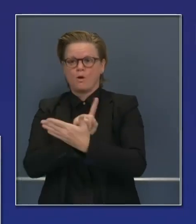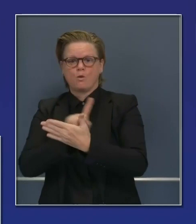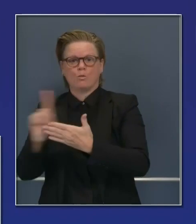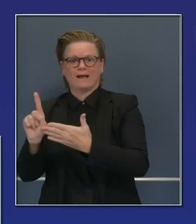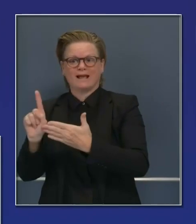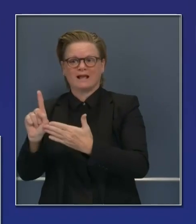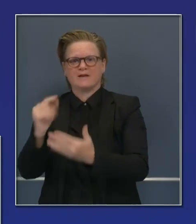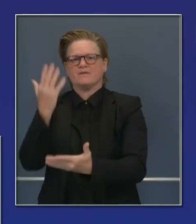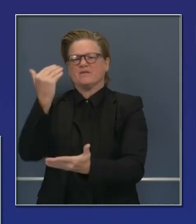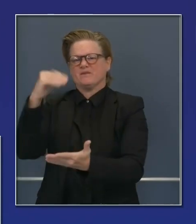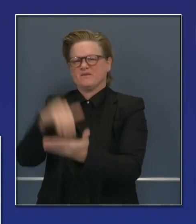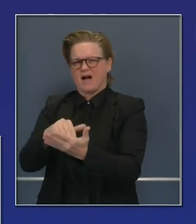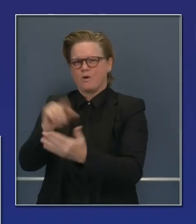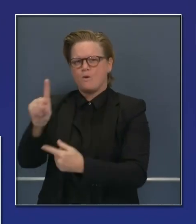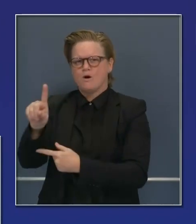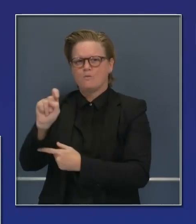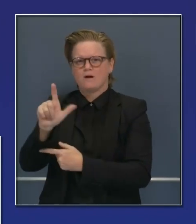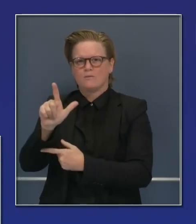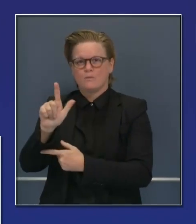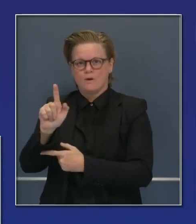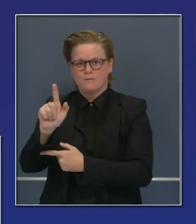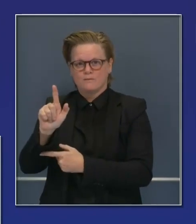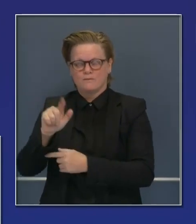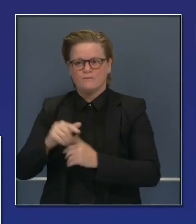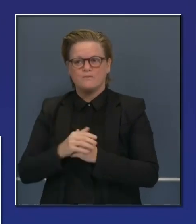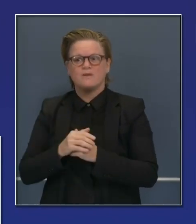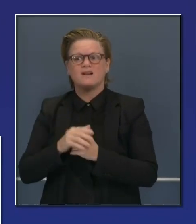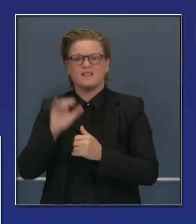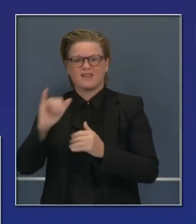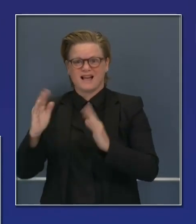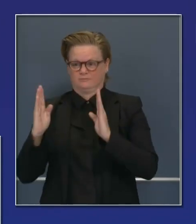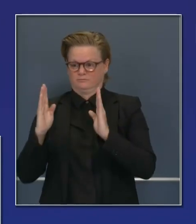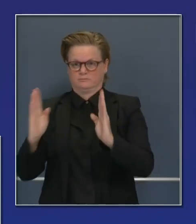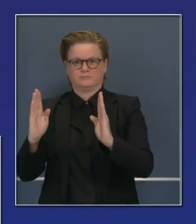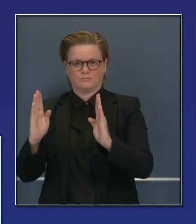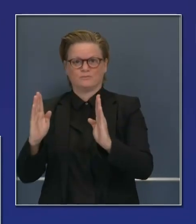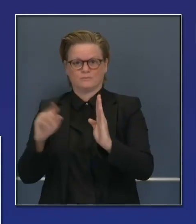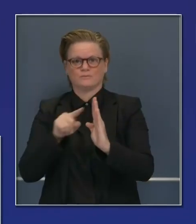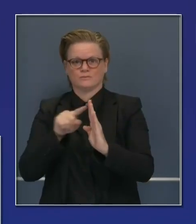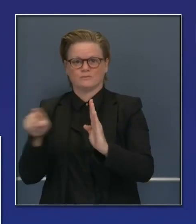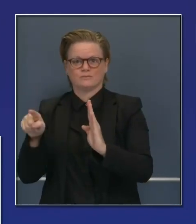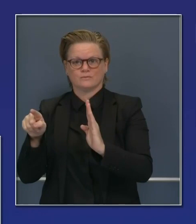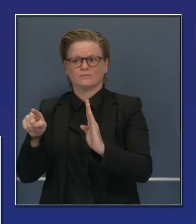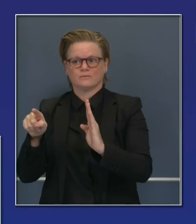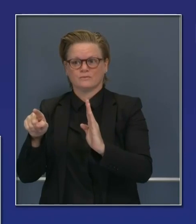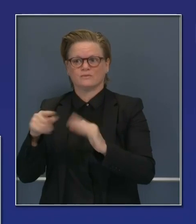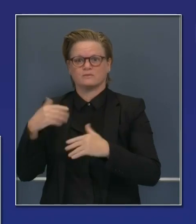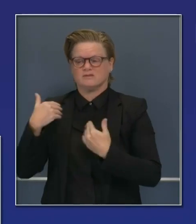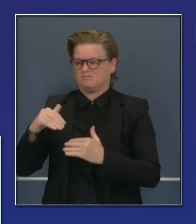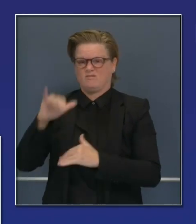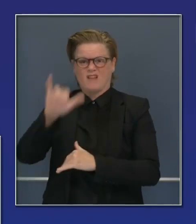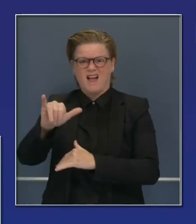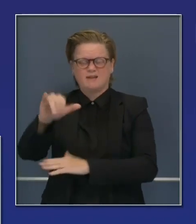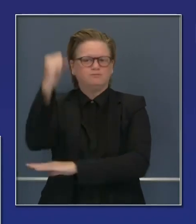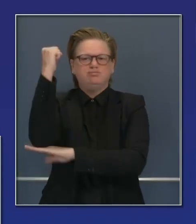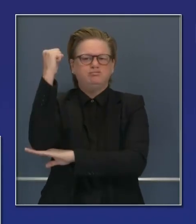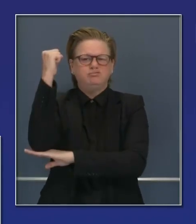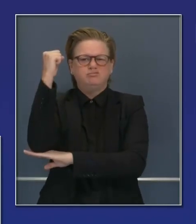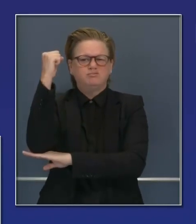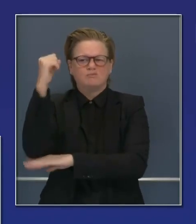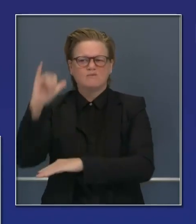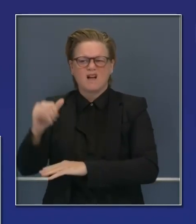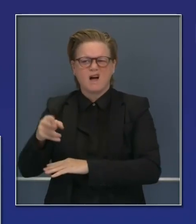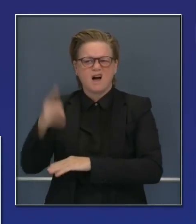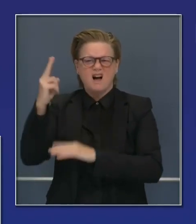15,121, the 7-day average, among the highest we have seen since the beginning of this pandemic. The effects